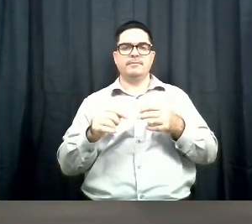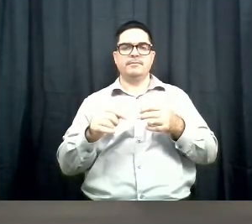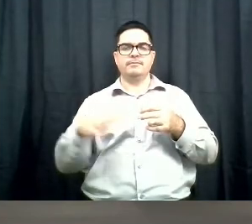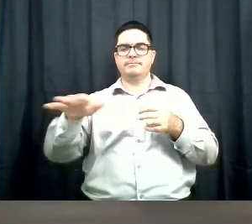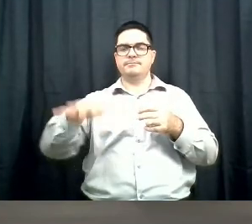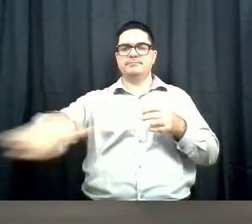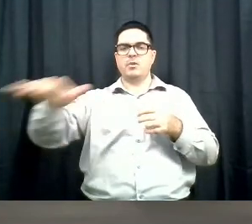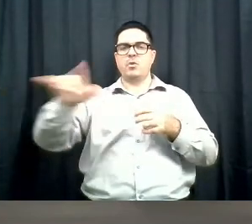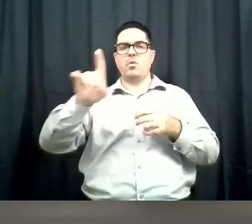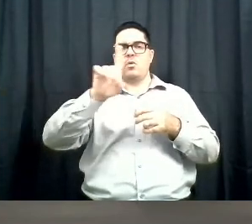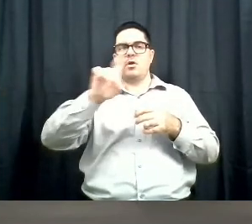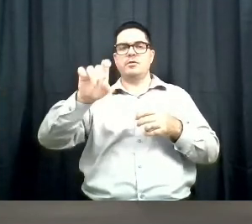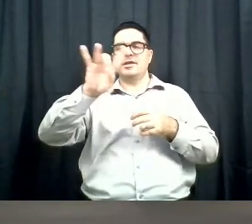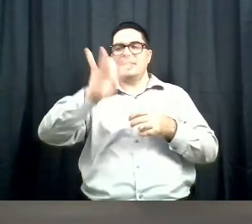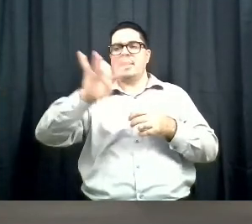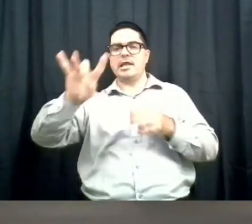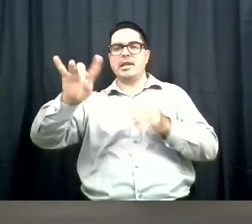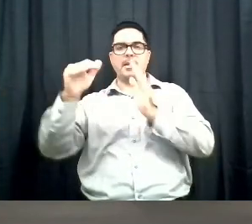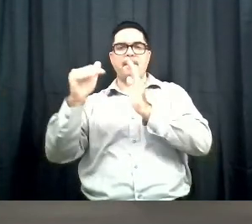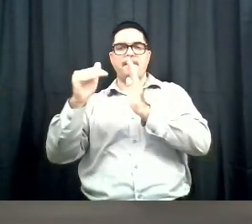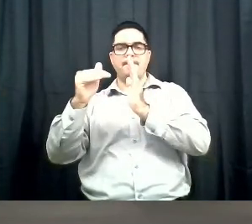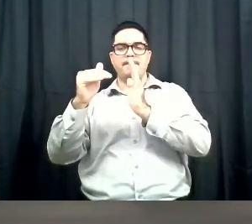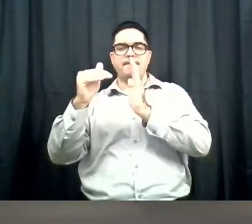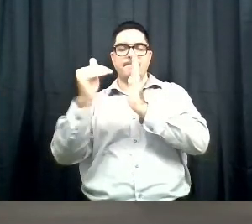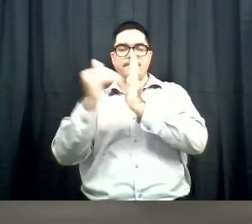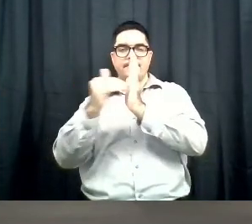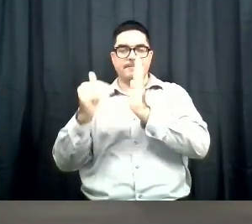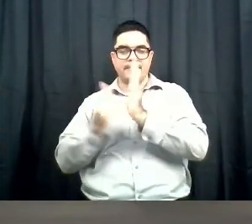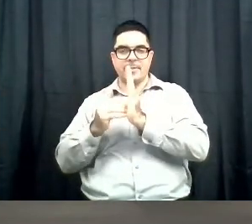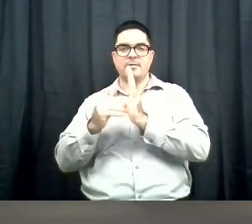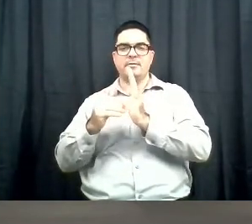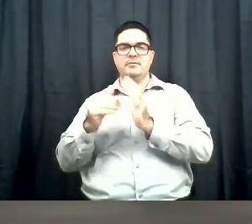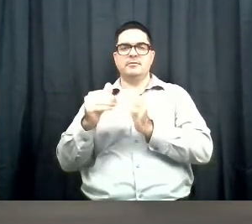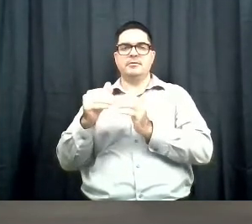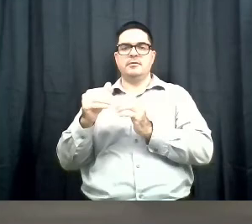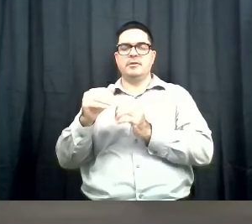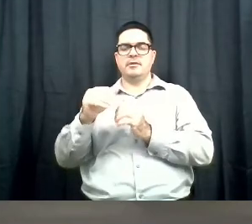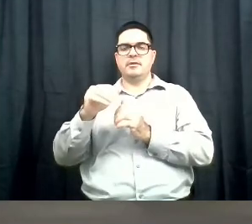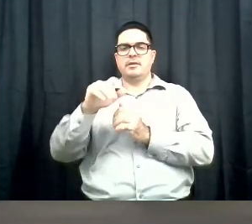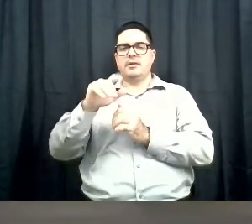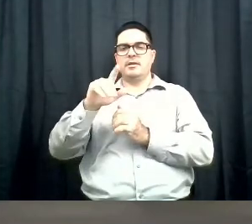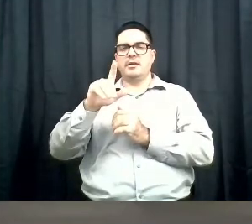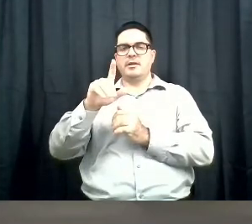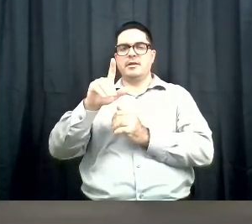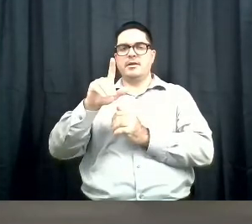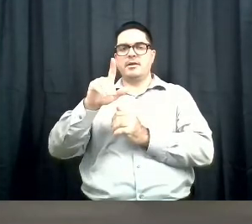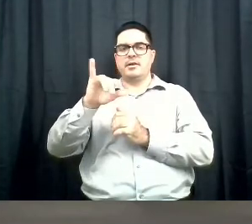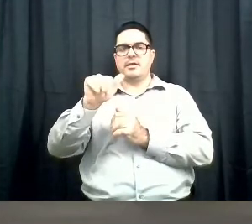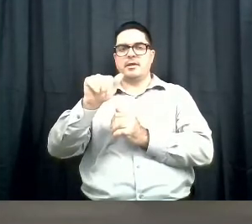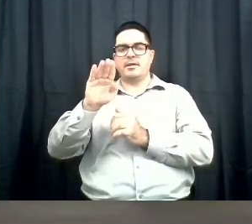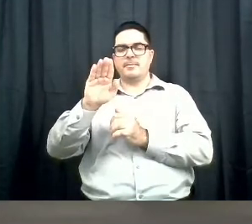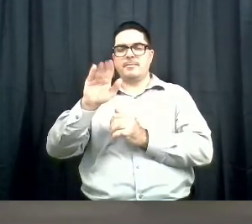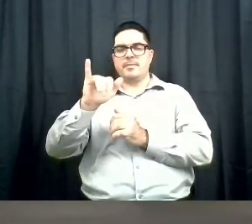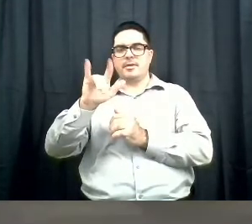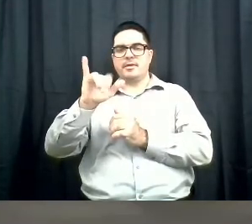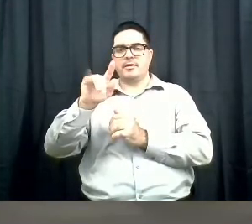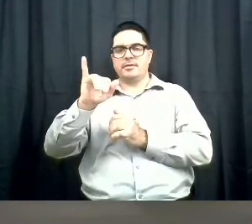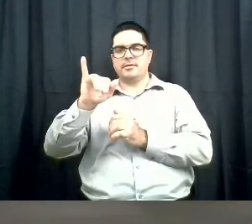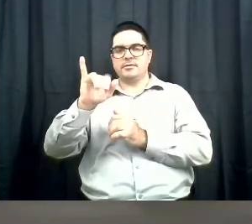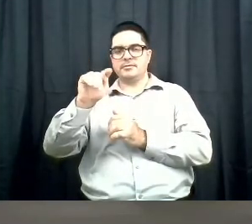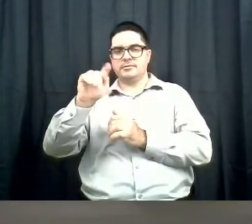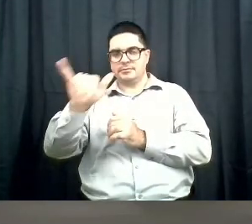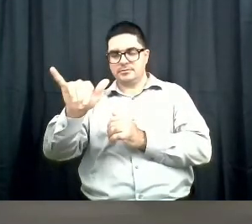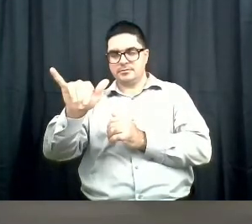$188 million contingent long-term liability, quote, for the custodial credit risk loss on deposits held at